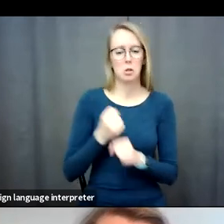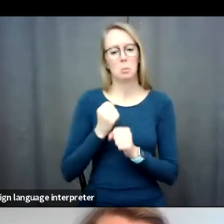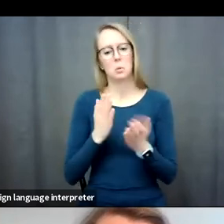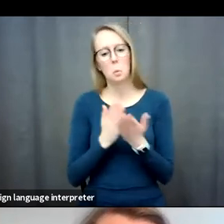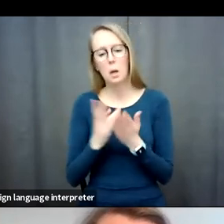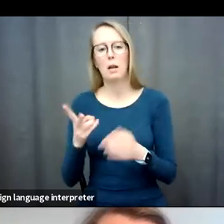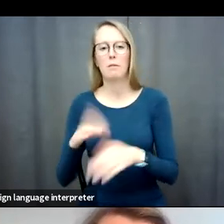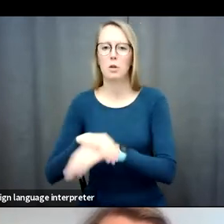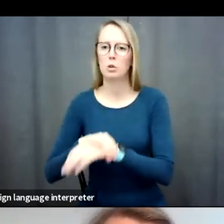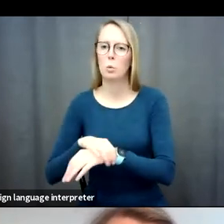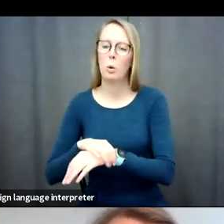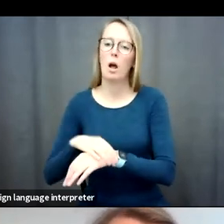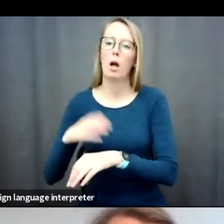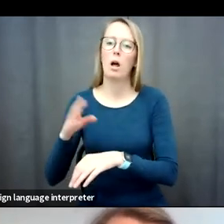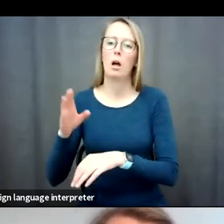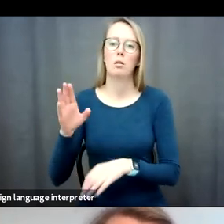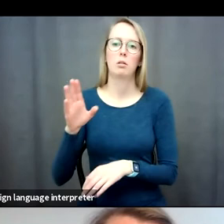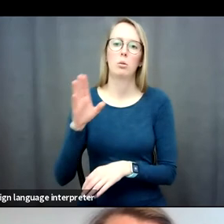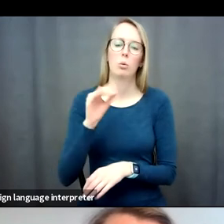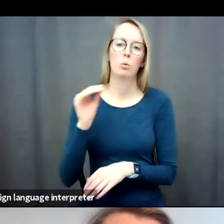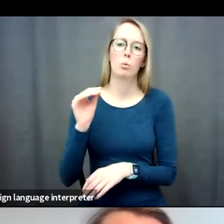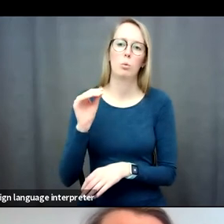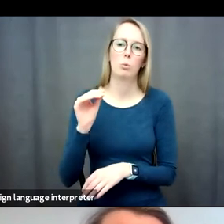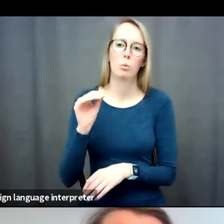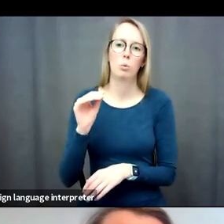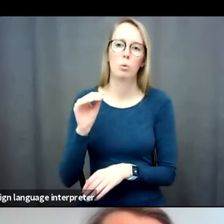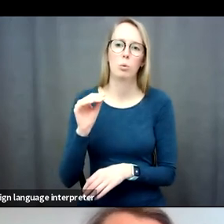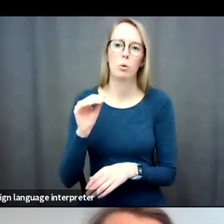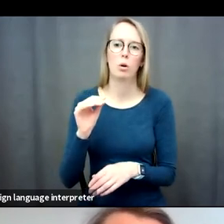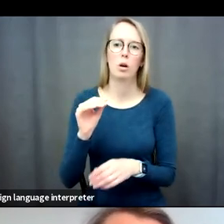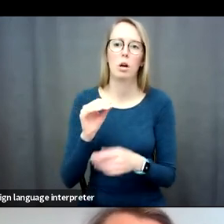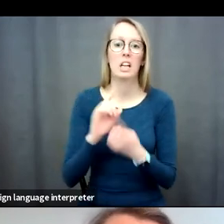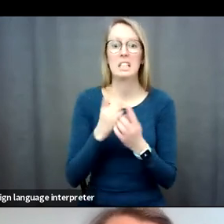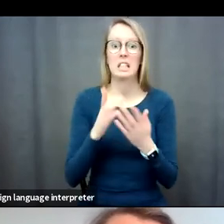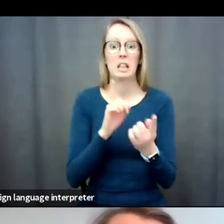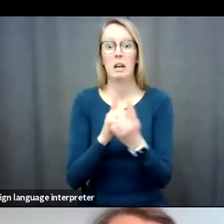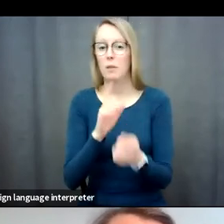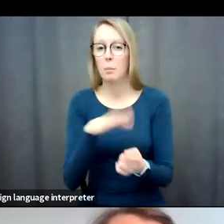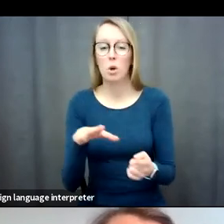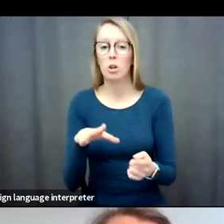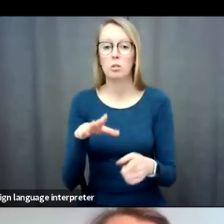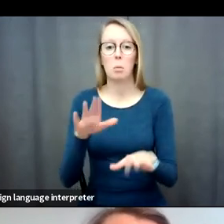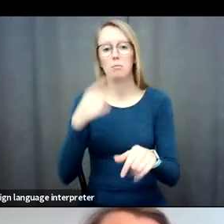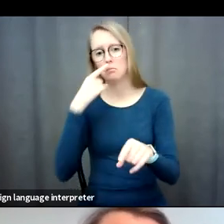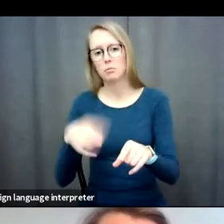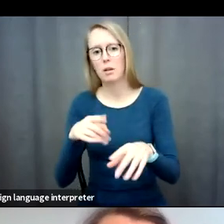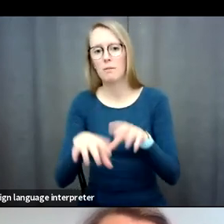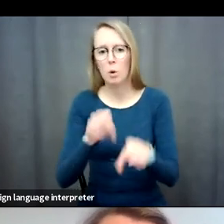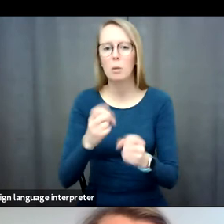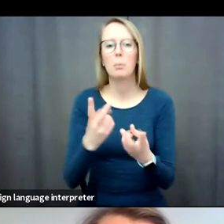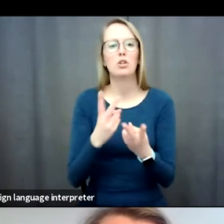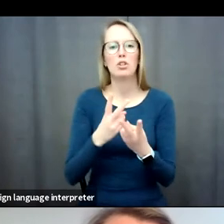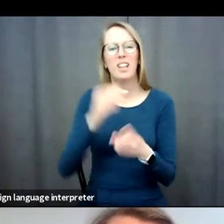or somewhere, you don't meet children exposed to violence. So you don't get too much training. You